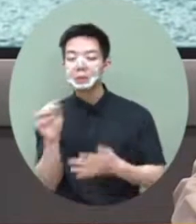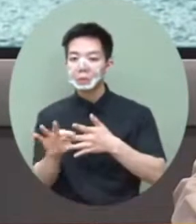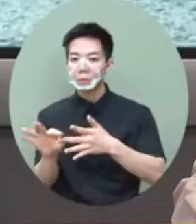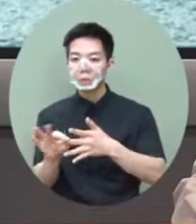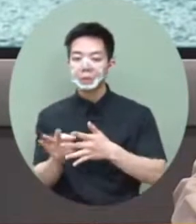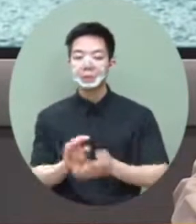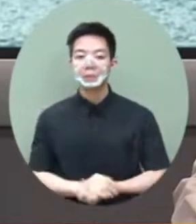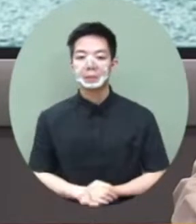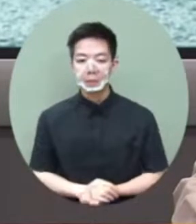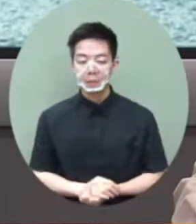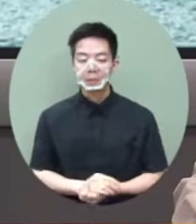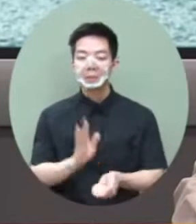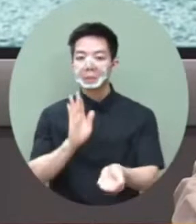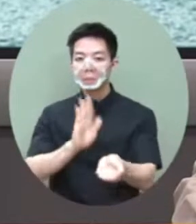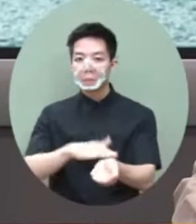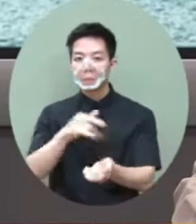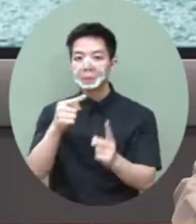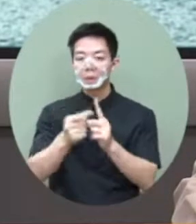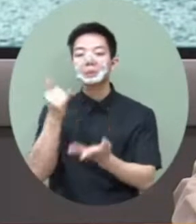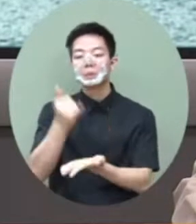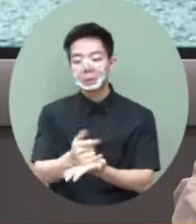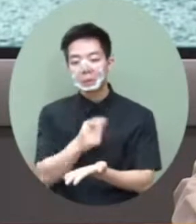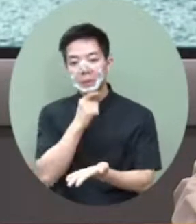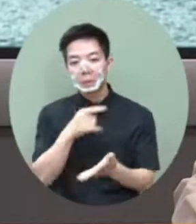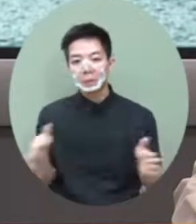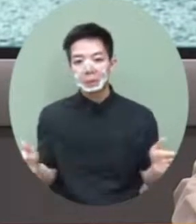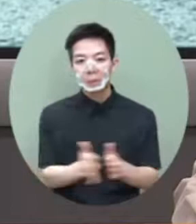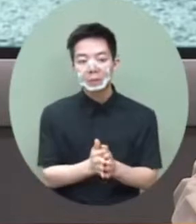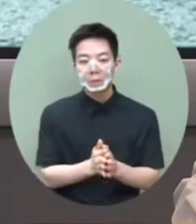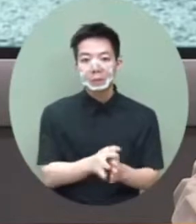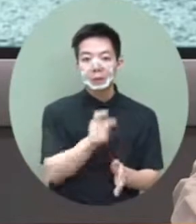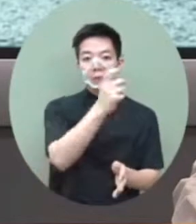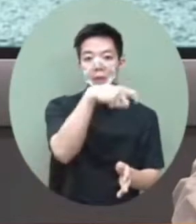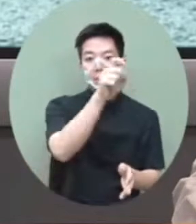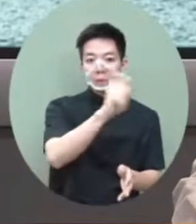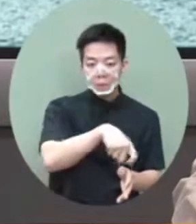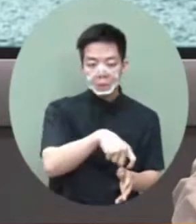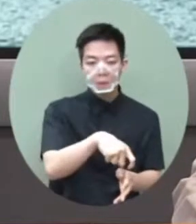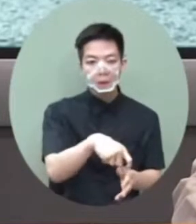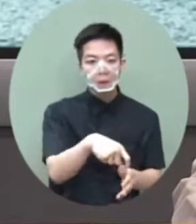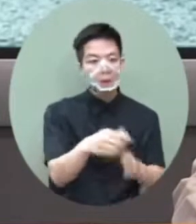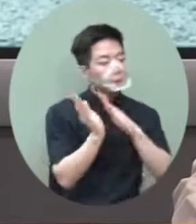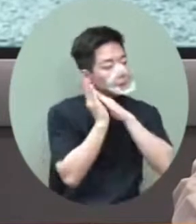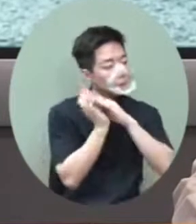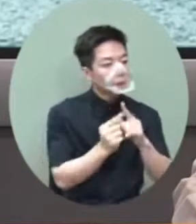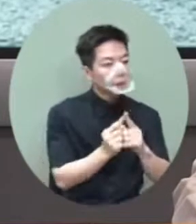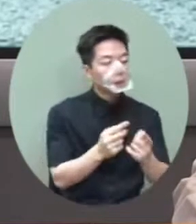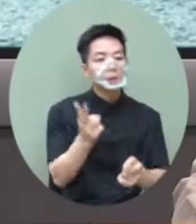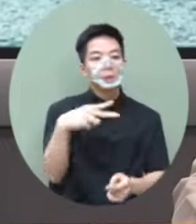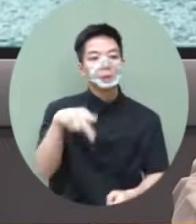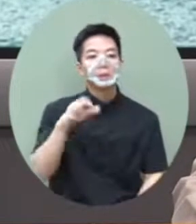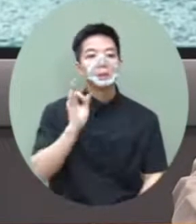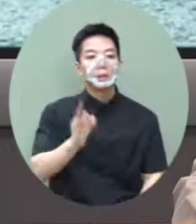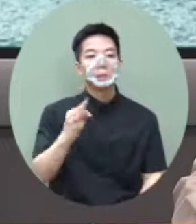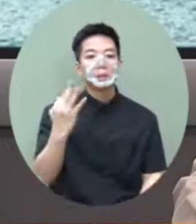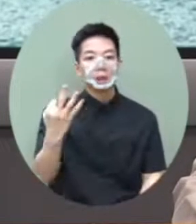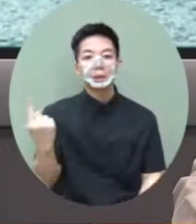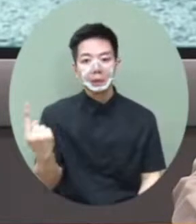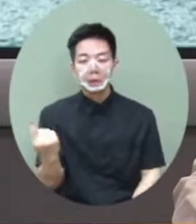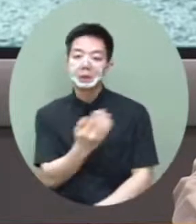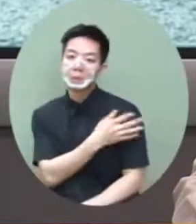elderly care homes, that is 28%. So altogether, we're talking about 9,000 residents